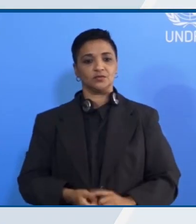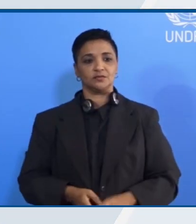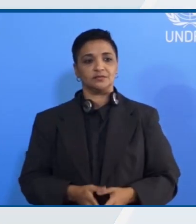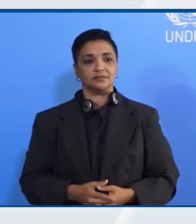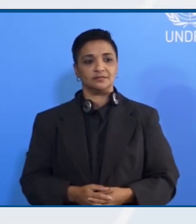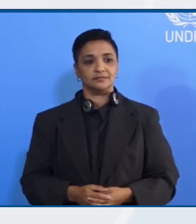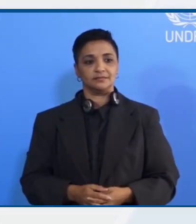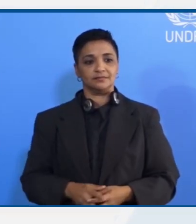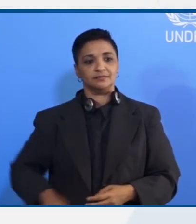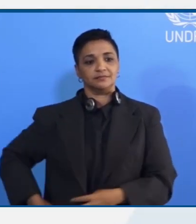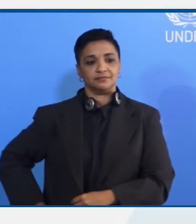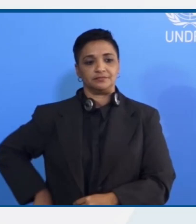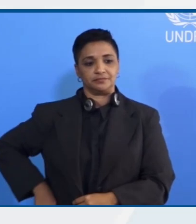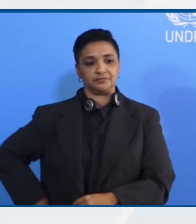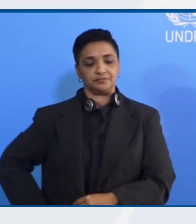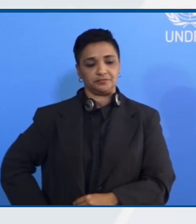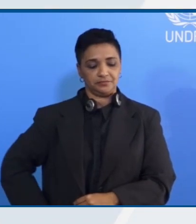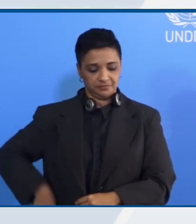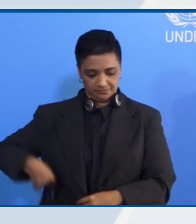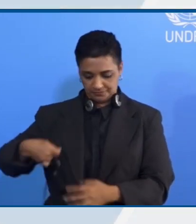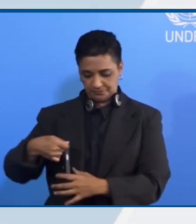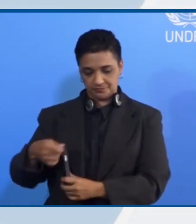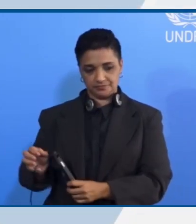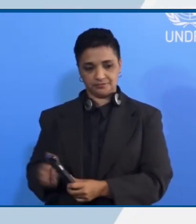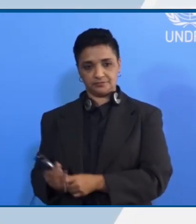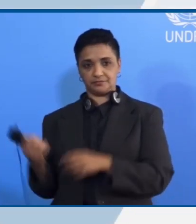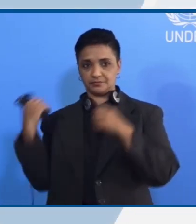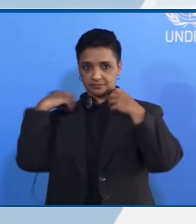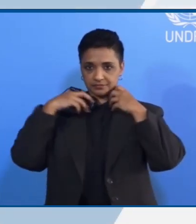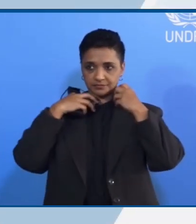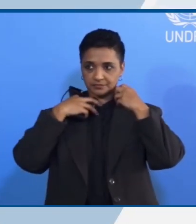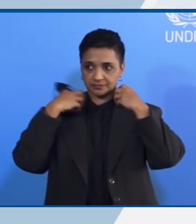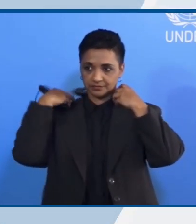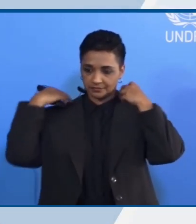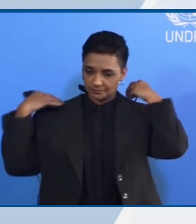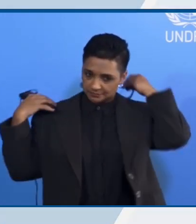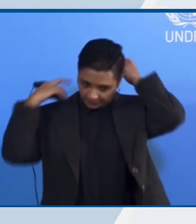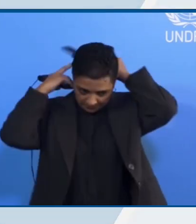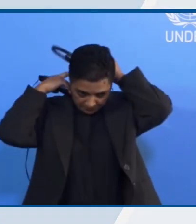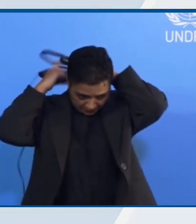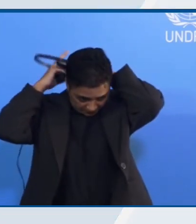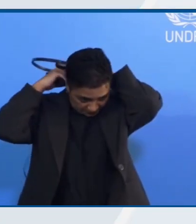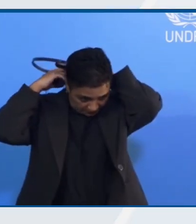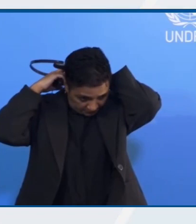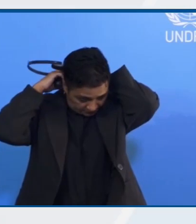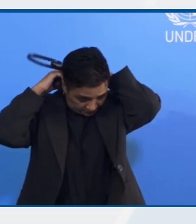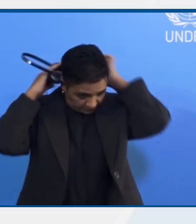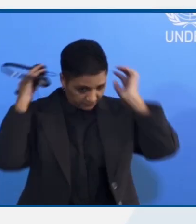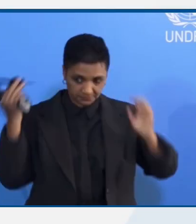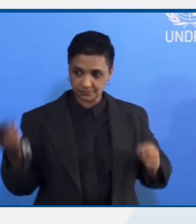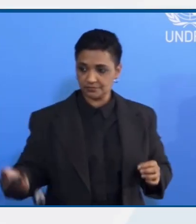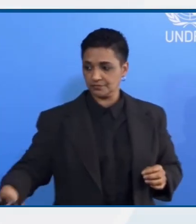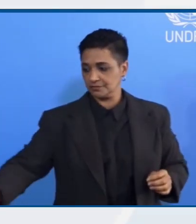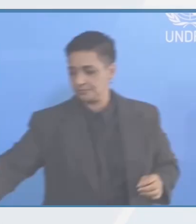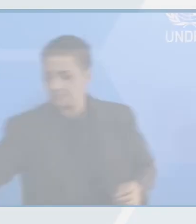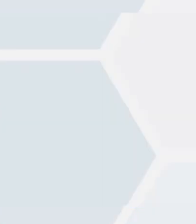So we know now that more or less every decade of inaction is going to imply basically $1 trillion worth of deferred investment.